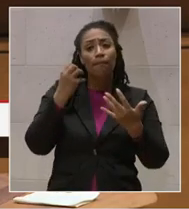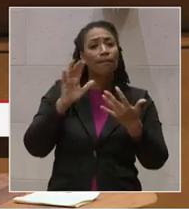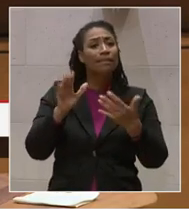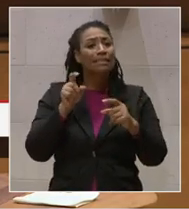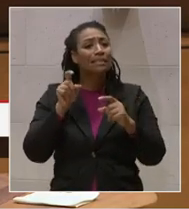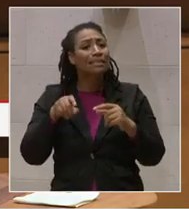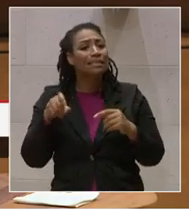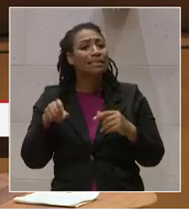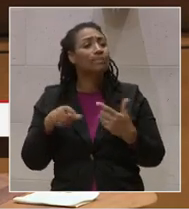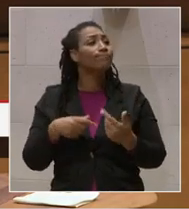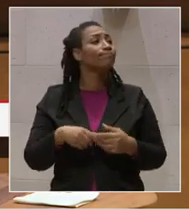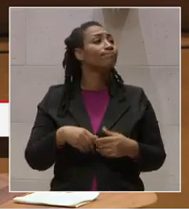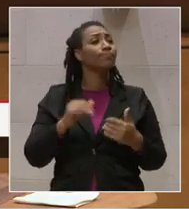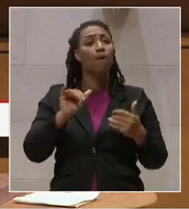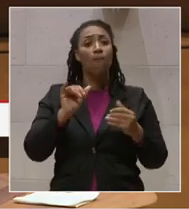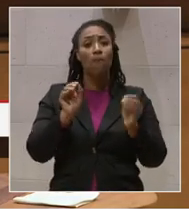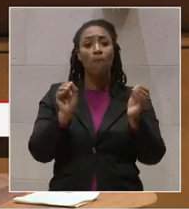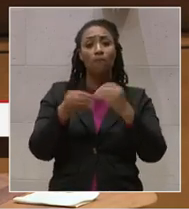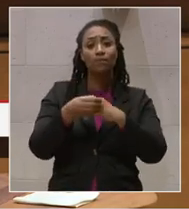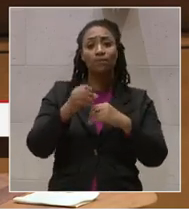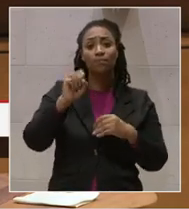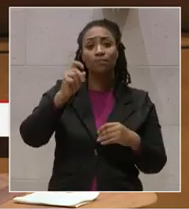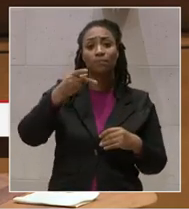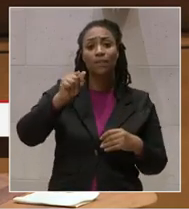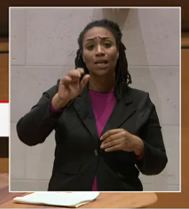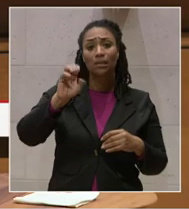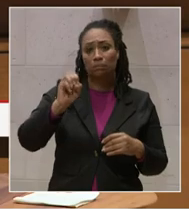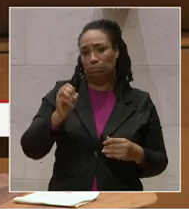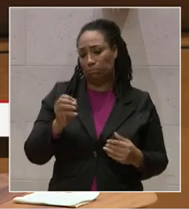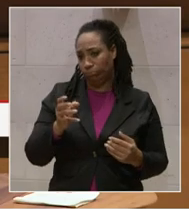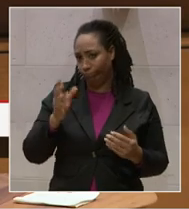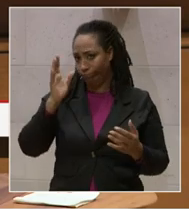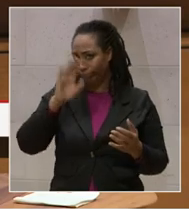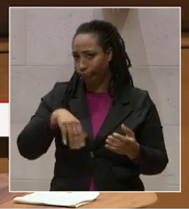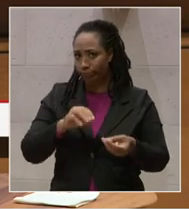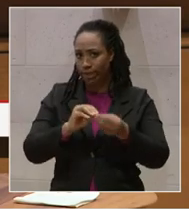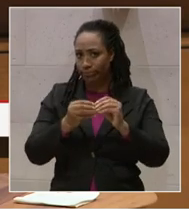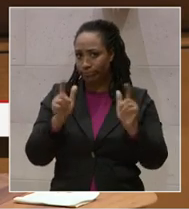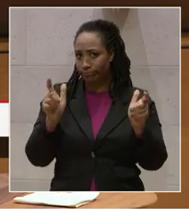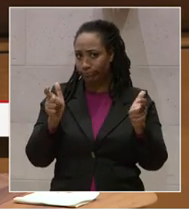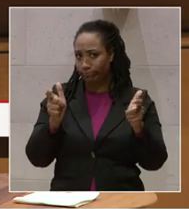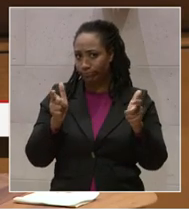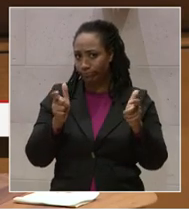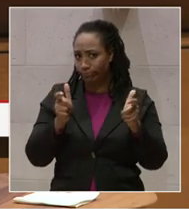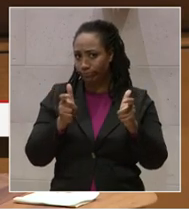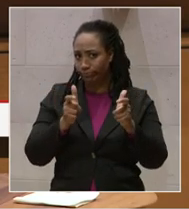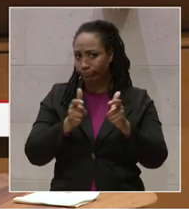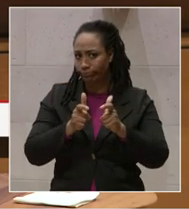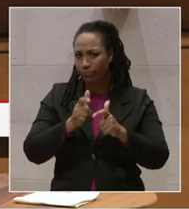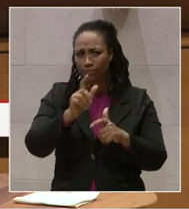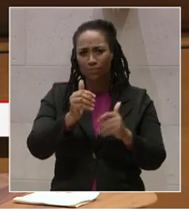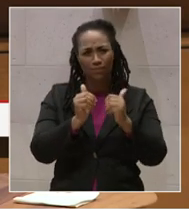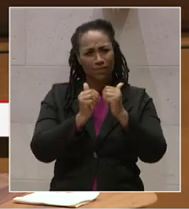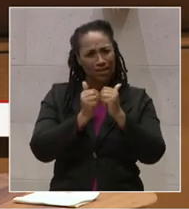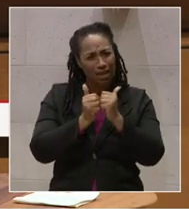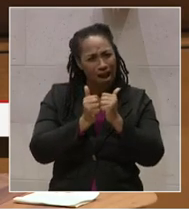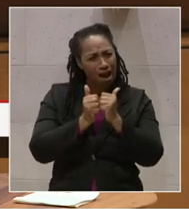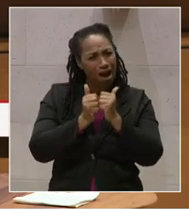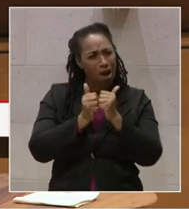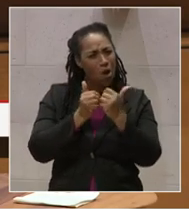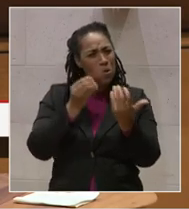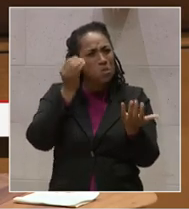think about how to convert or reposition highly concentrated office corridors to include more housing, because we're seeing in